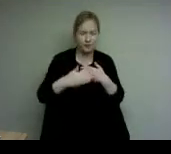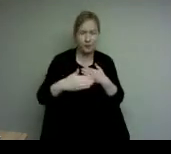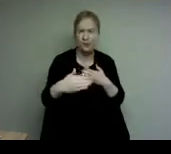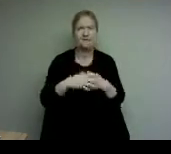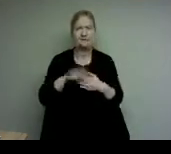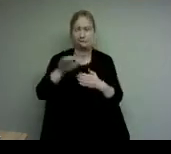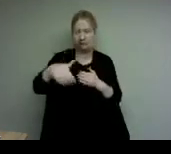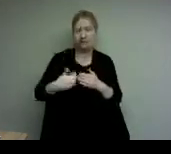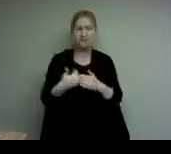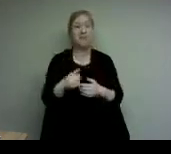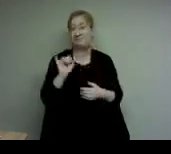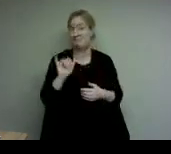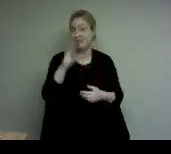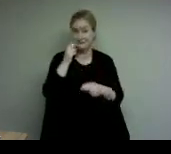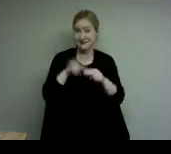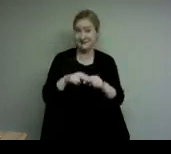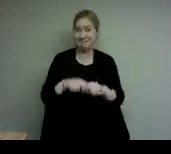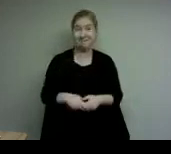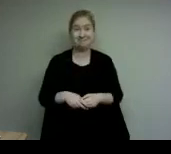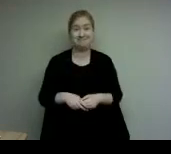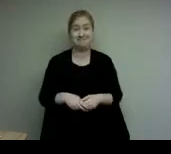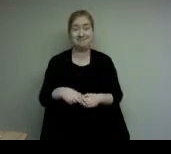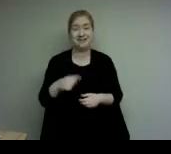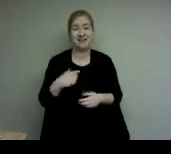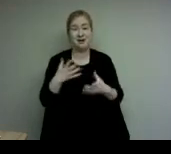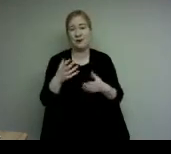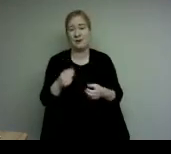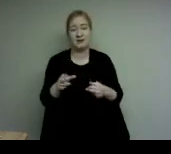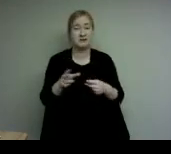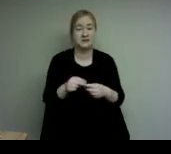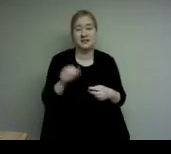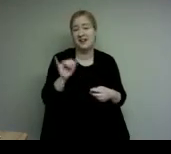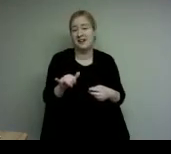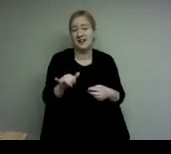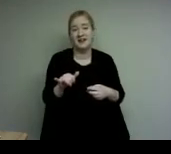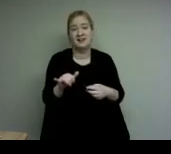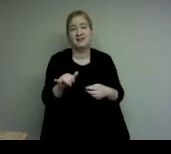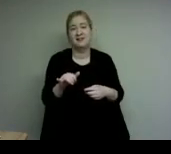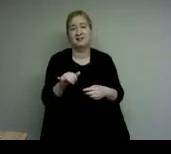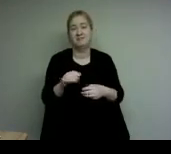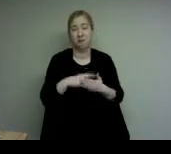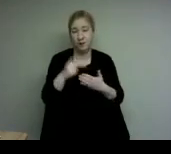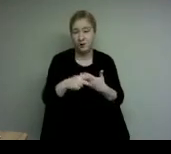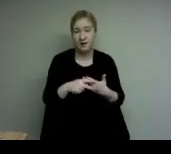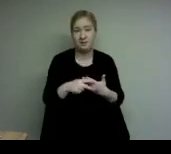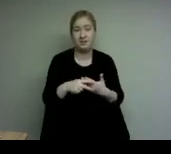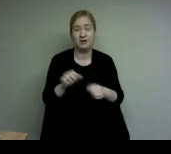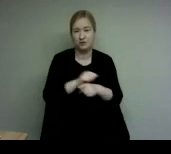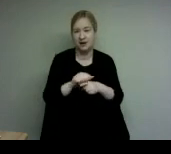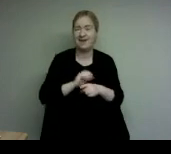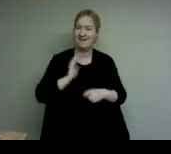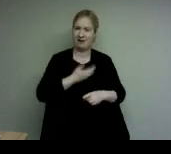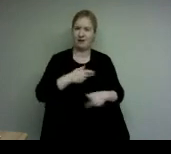fun. I want to particularly take advantage of our equipment and being able to train our people to do the